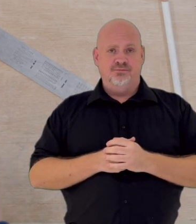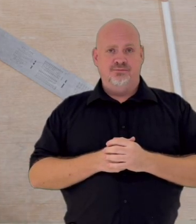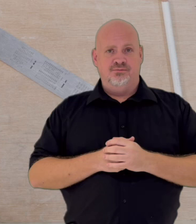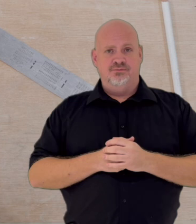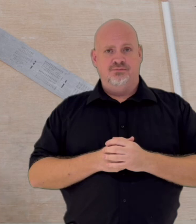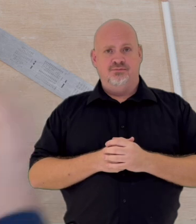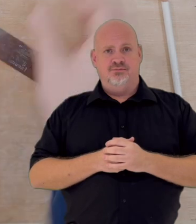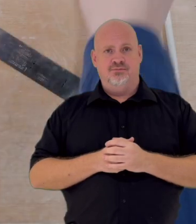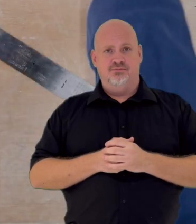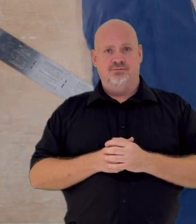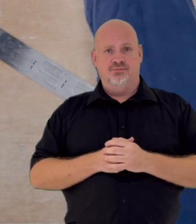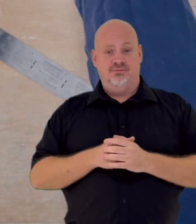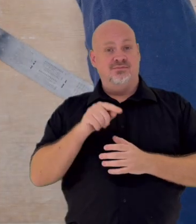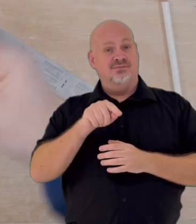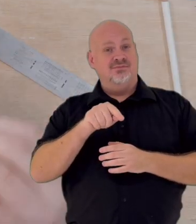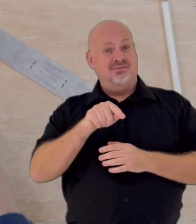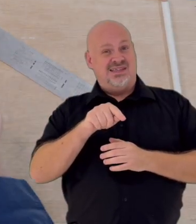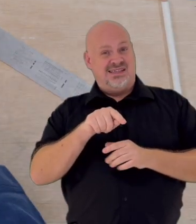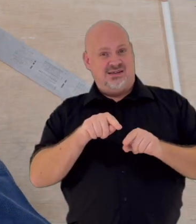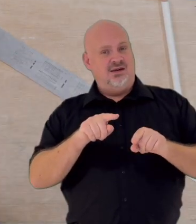This is going to be the back of the building.